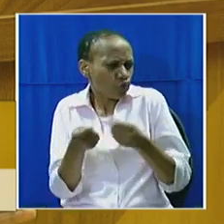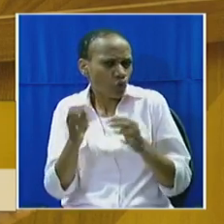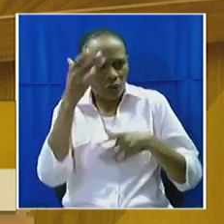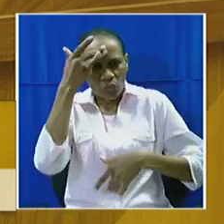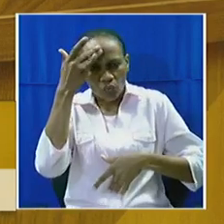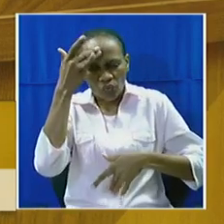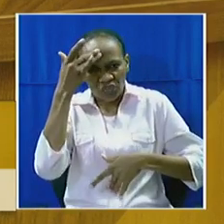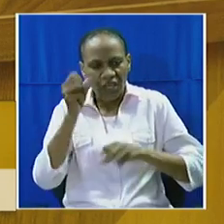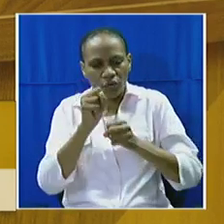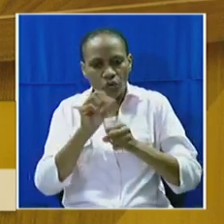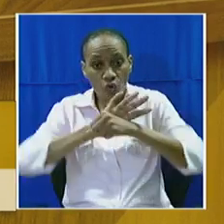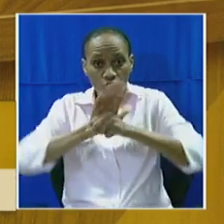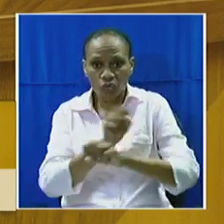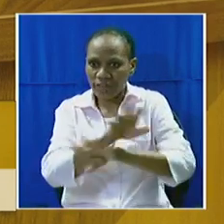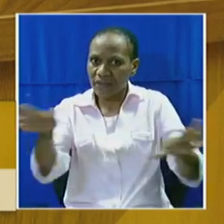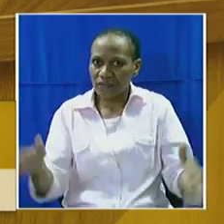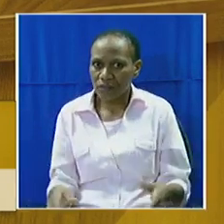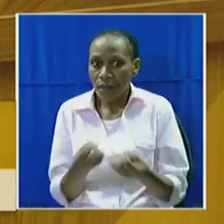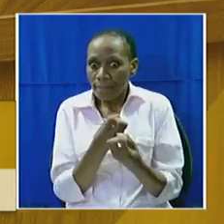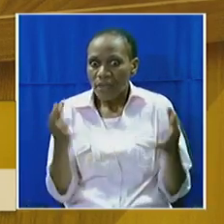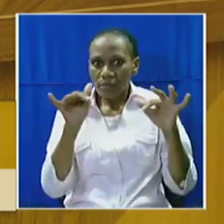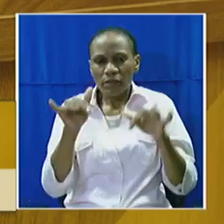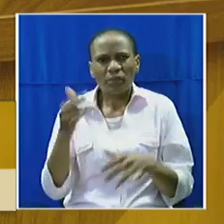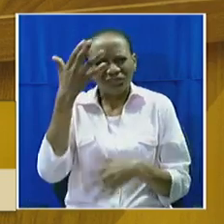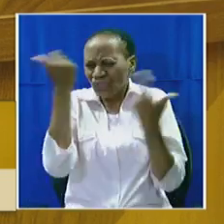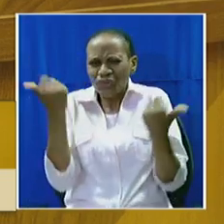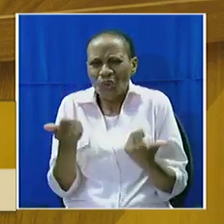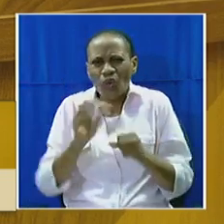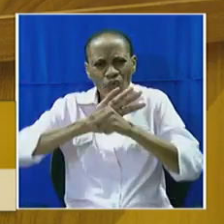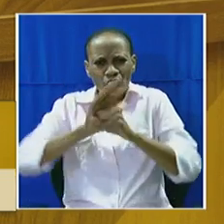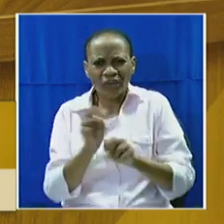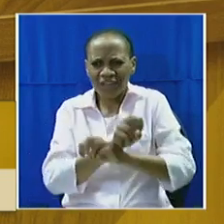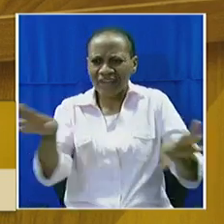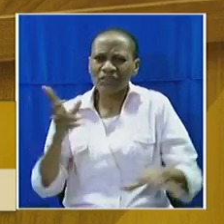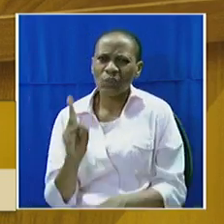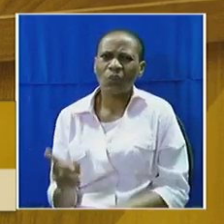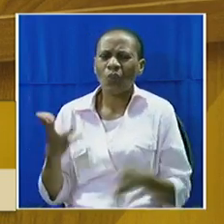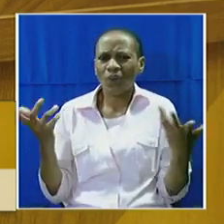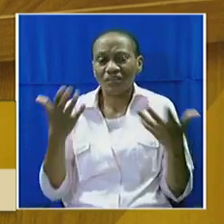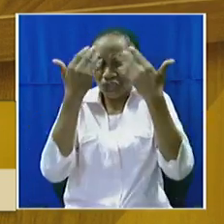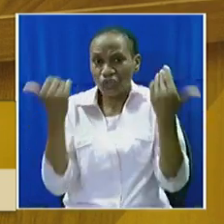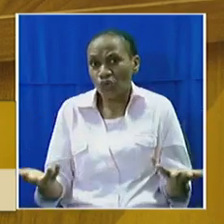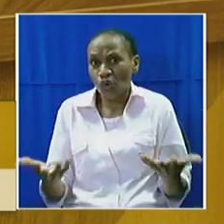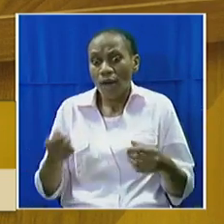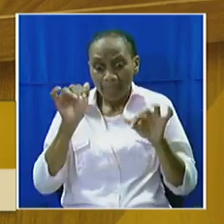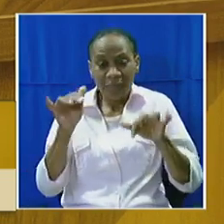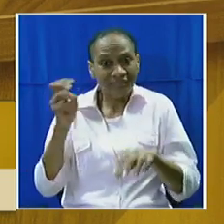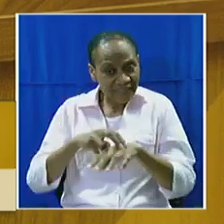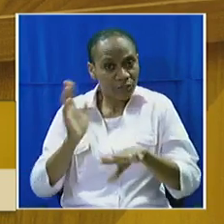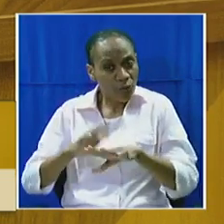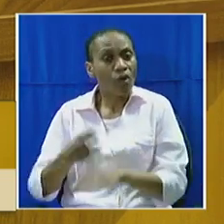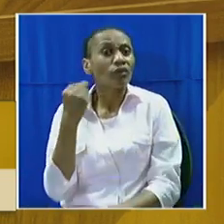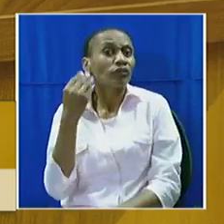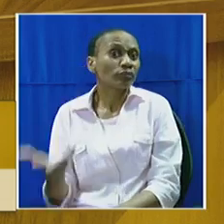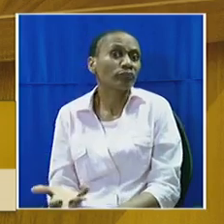coronavirus? Majority of South Africans still do not know what coronavirus is and are subjected to fear-mongering and lack of information, and yet we have